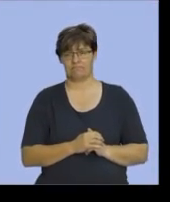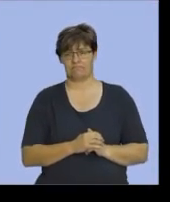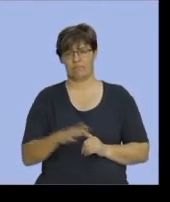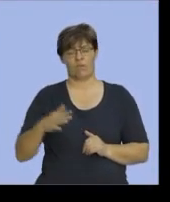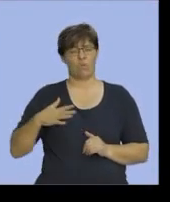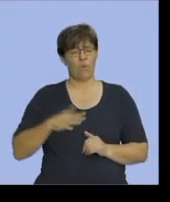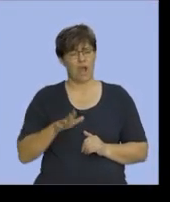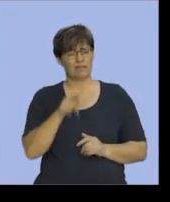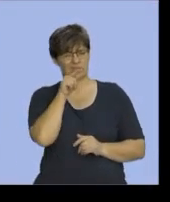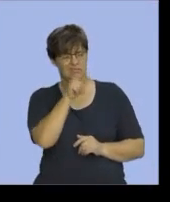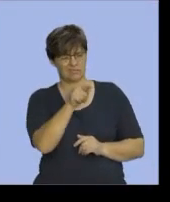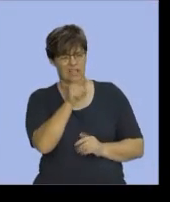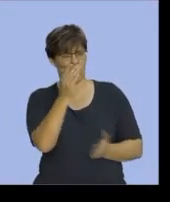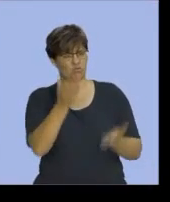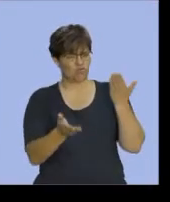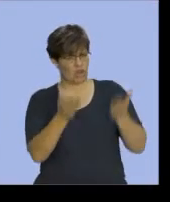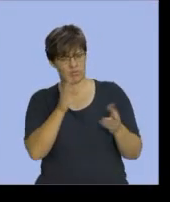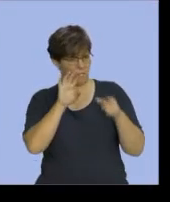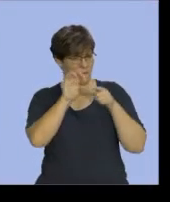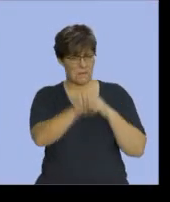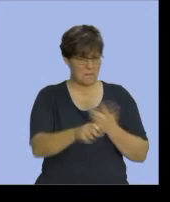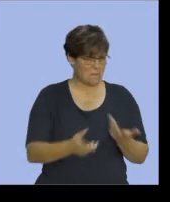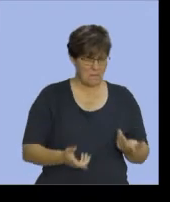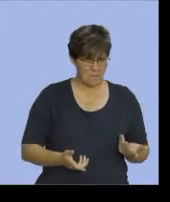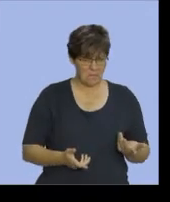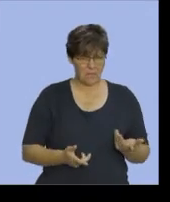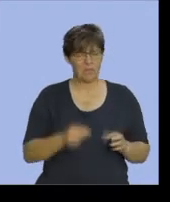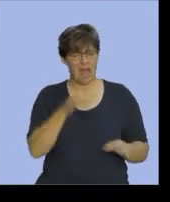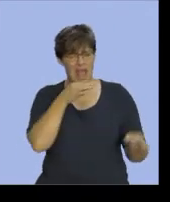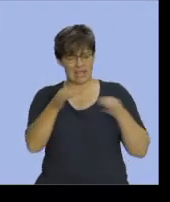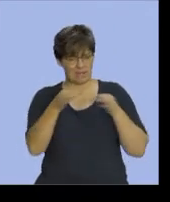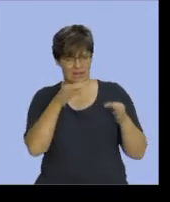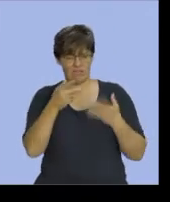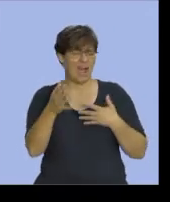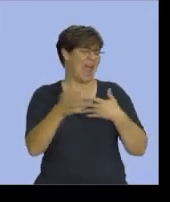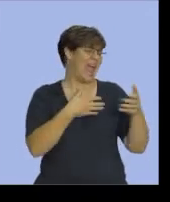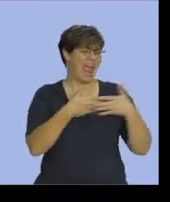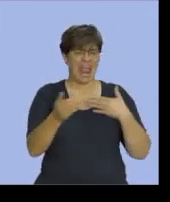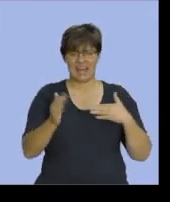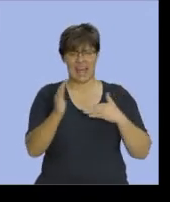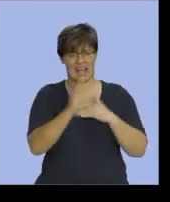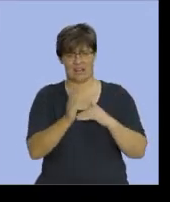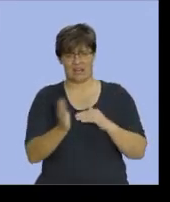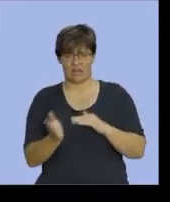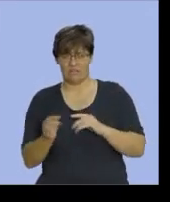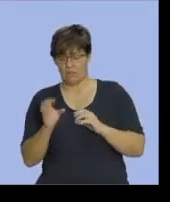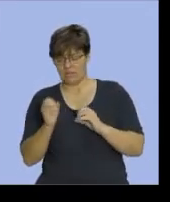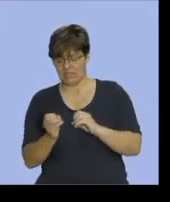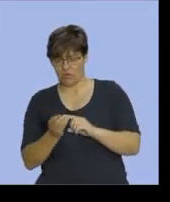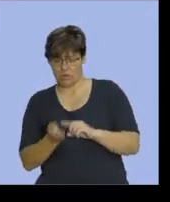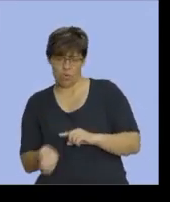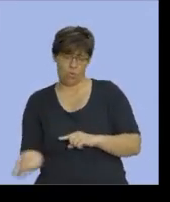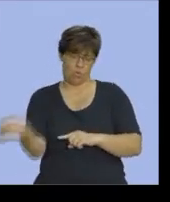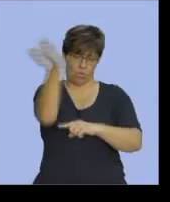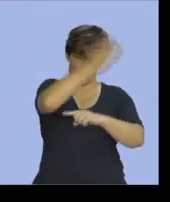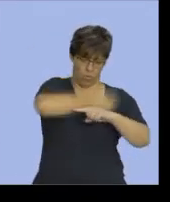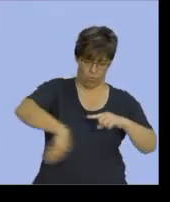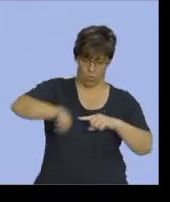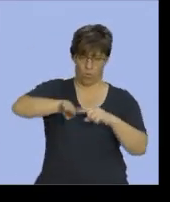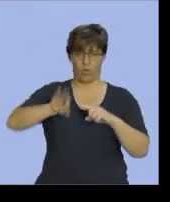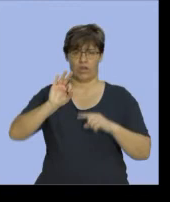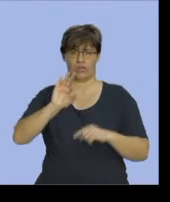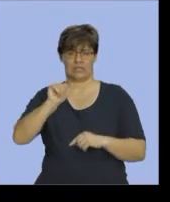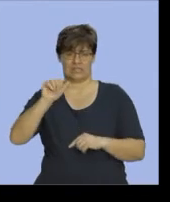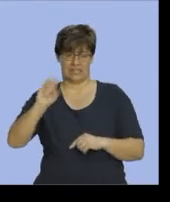Now, if we want to define these ratios, we define the ratios for any angle in the interval 0